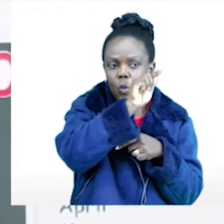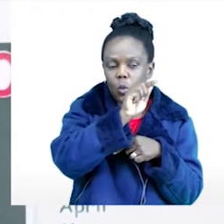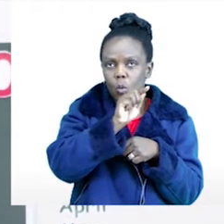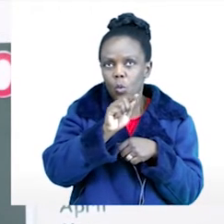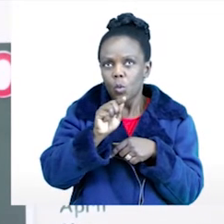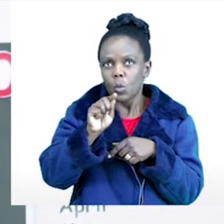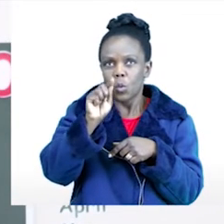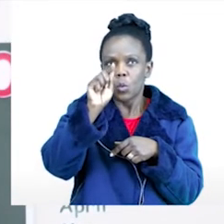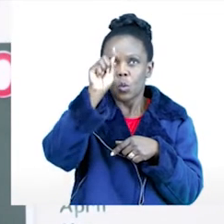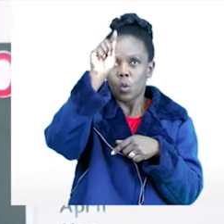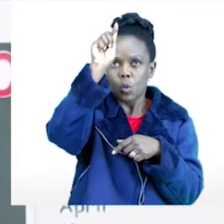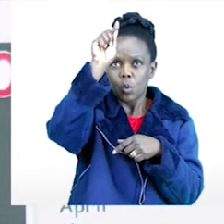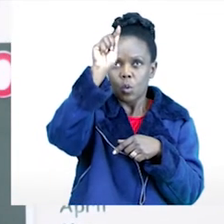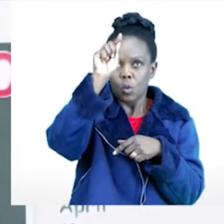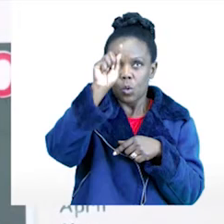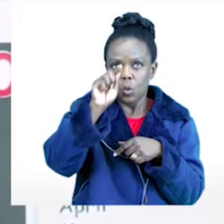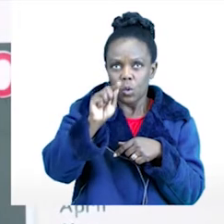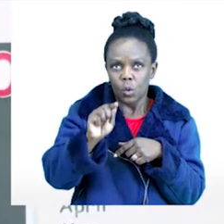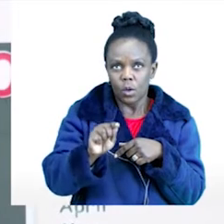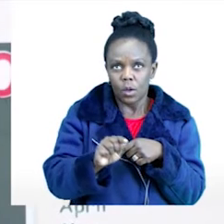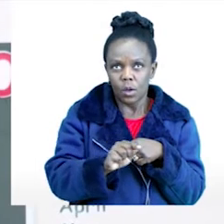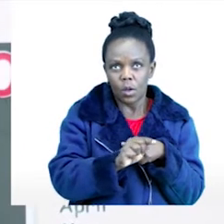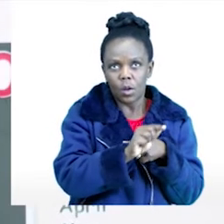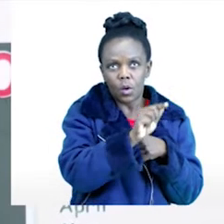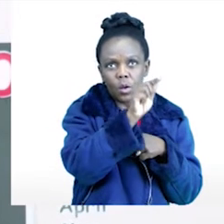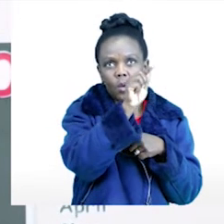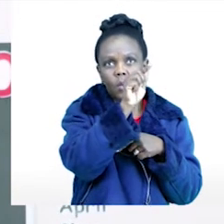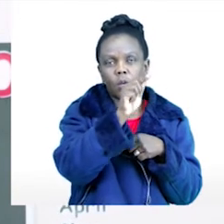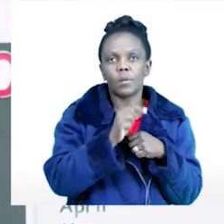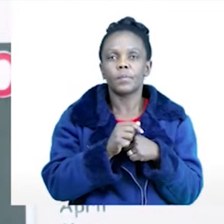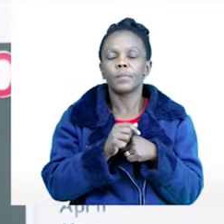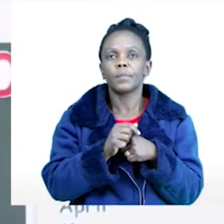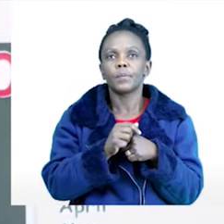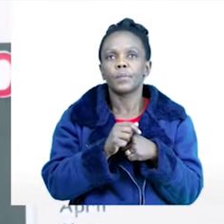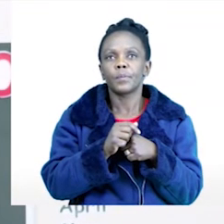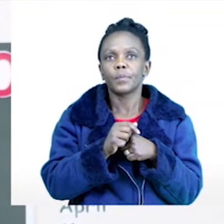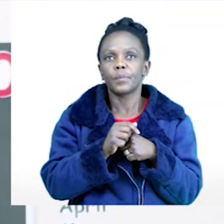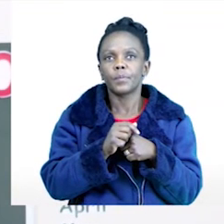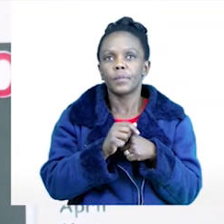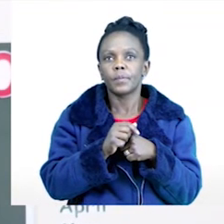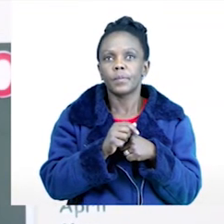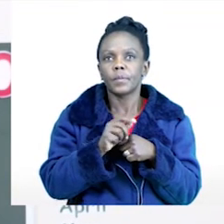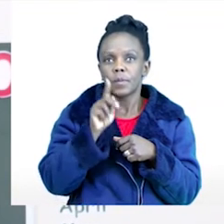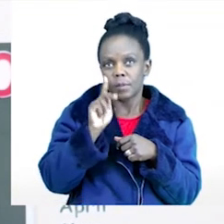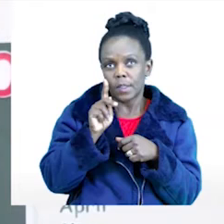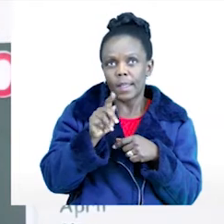round, up and down with a curve. I want you to take your